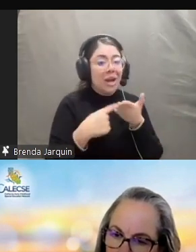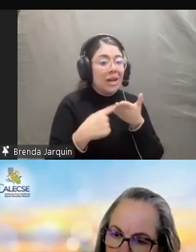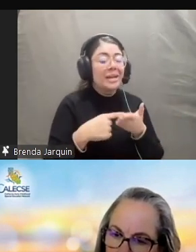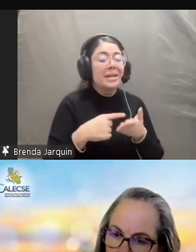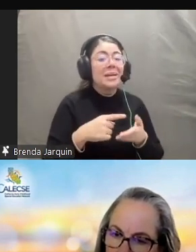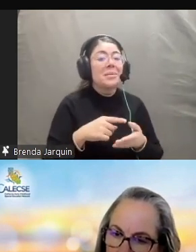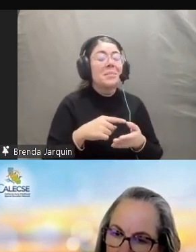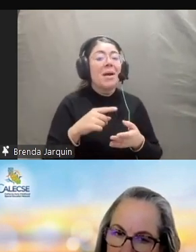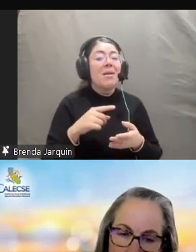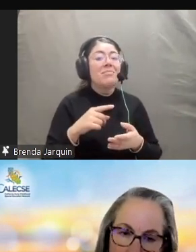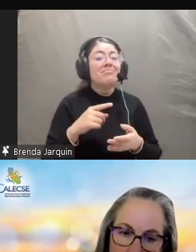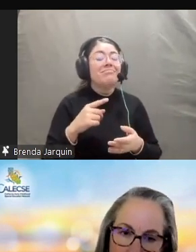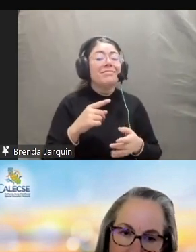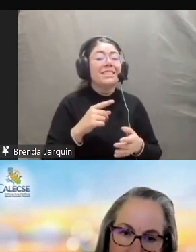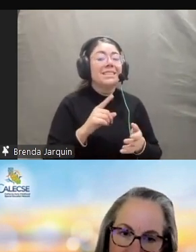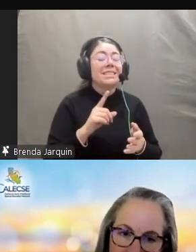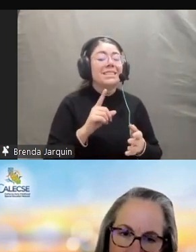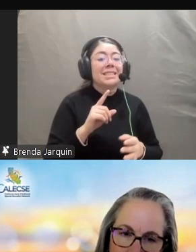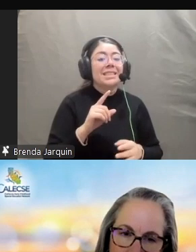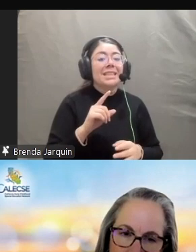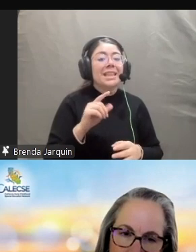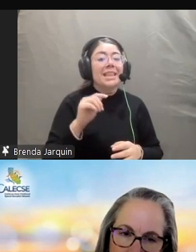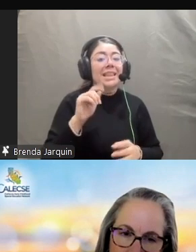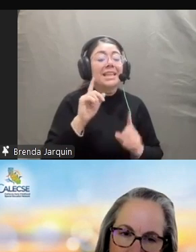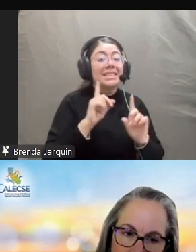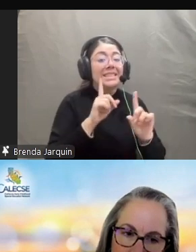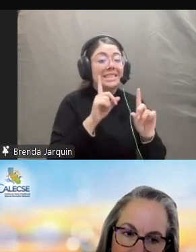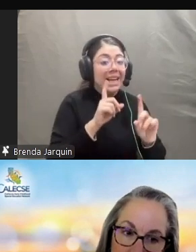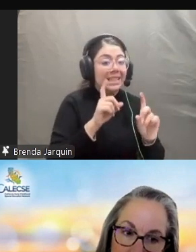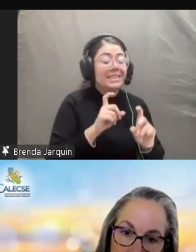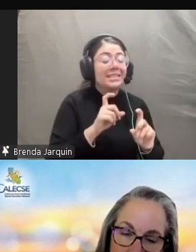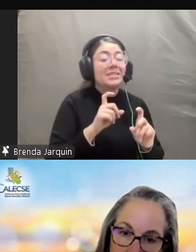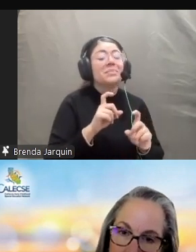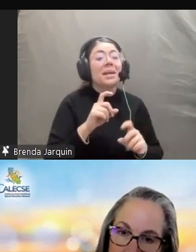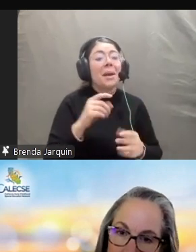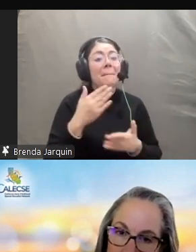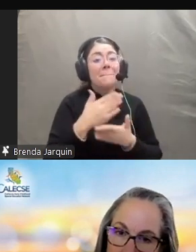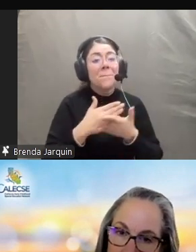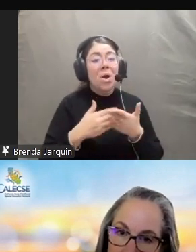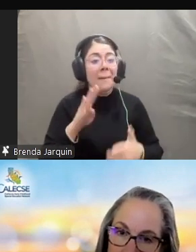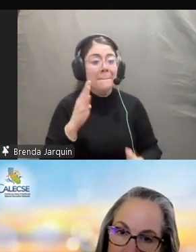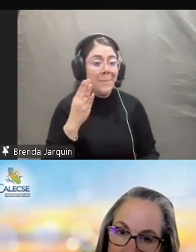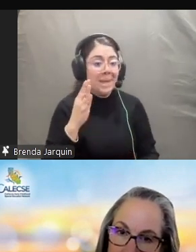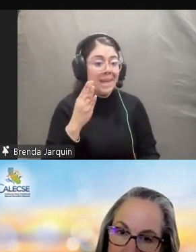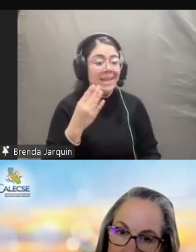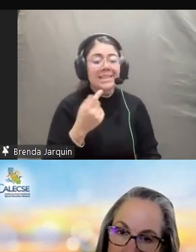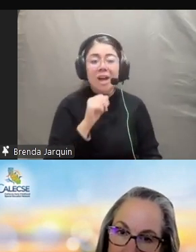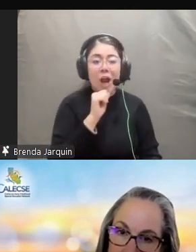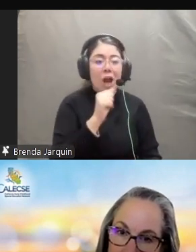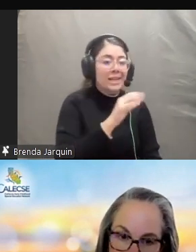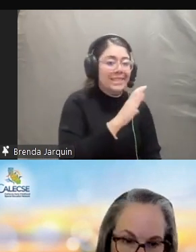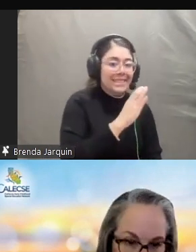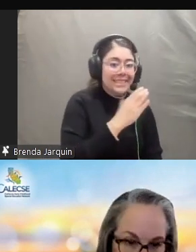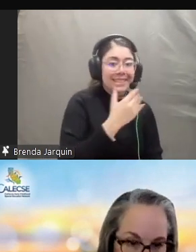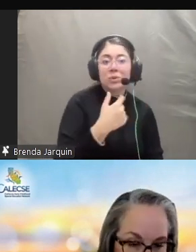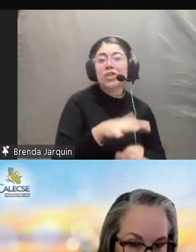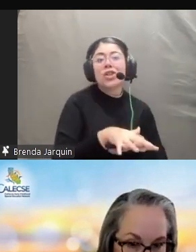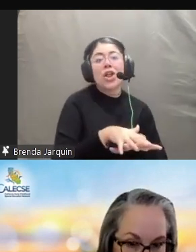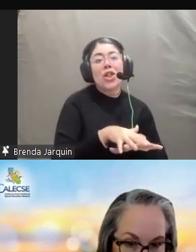whole time. So really we had to talk with our regional center. They've done a really nice job listening and